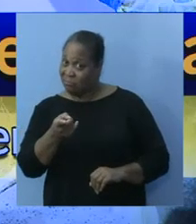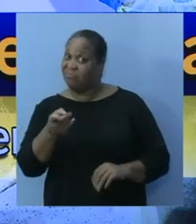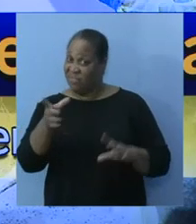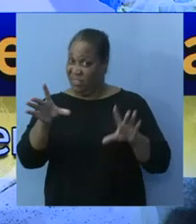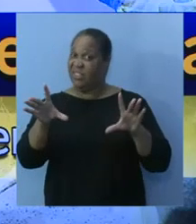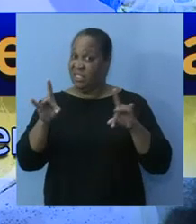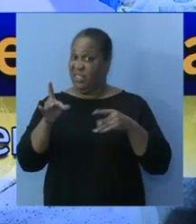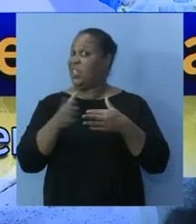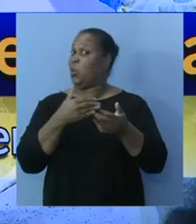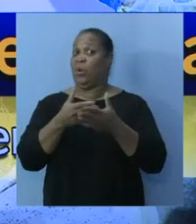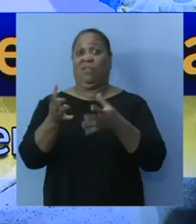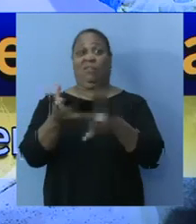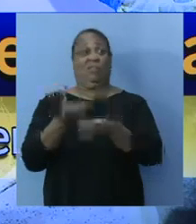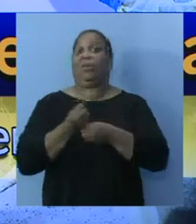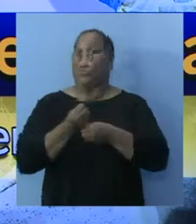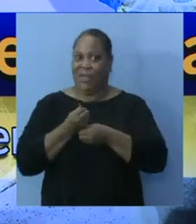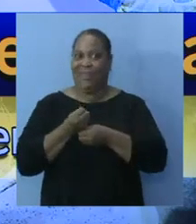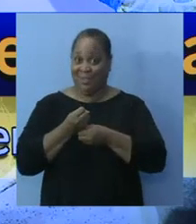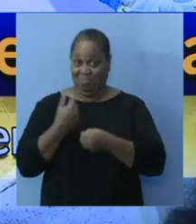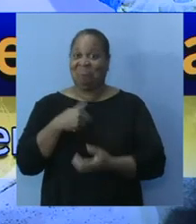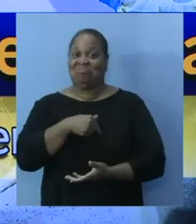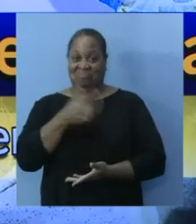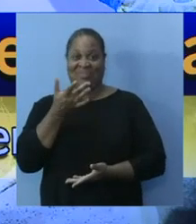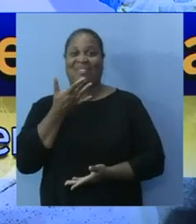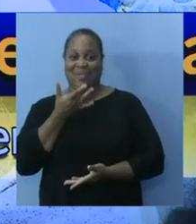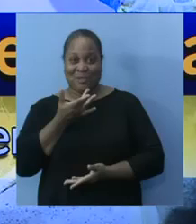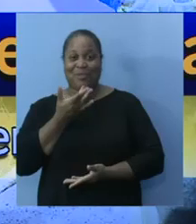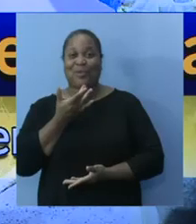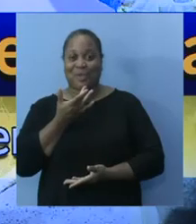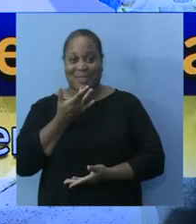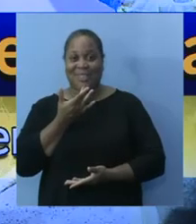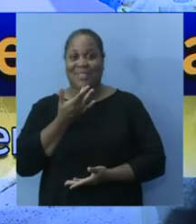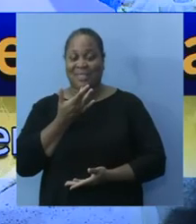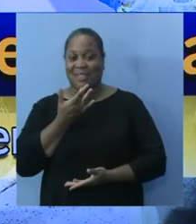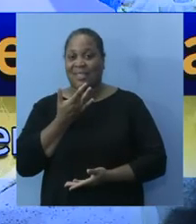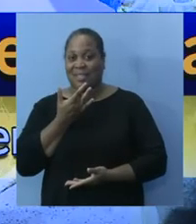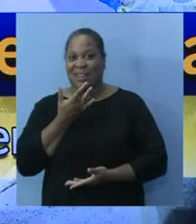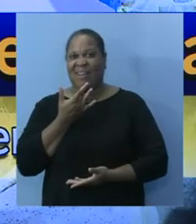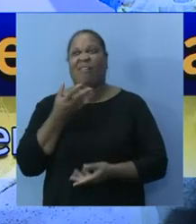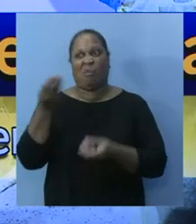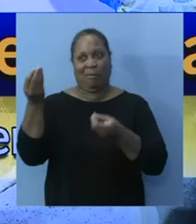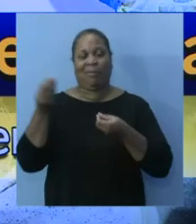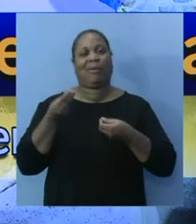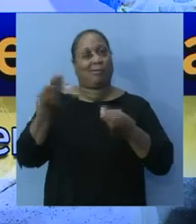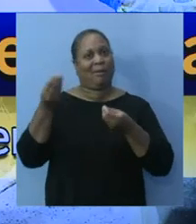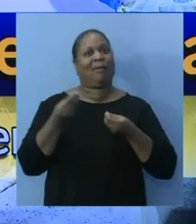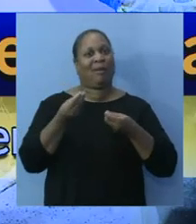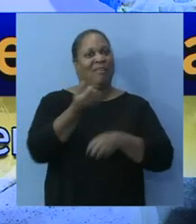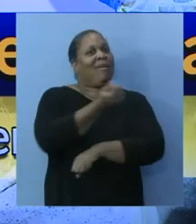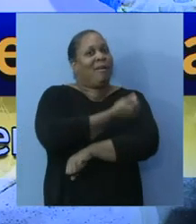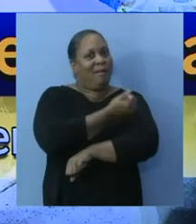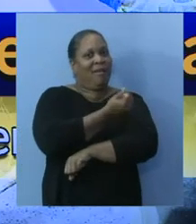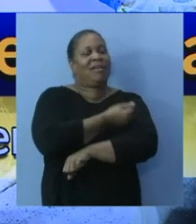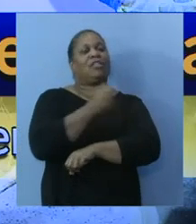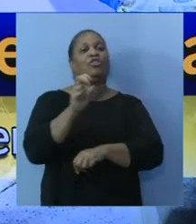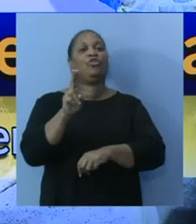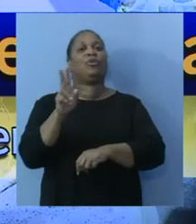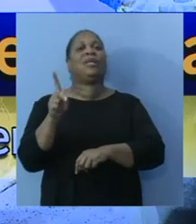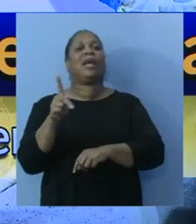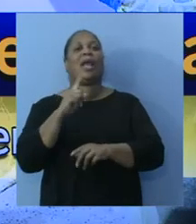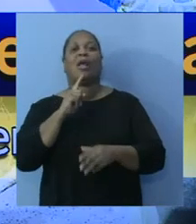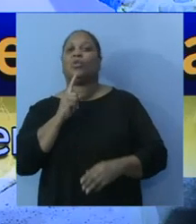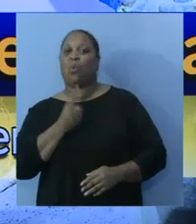can get. We have been fortunate that we have been given doses, which the United Kingdom has ordered in